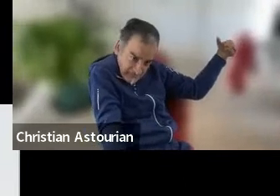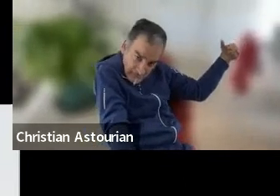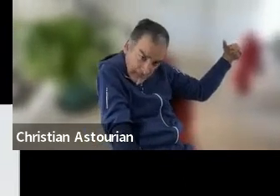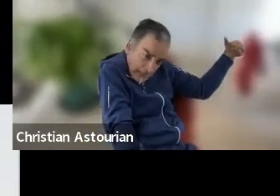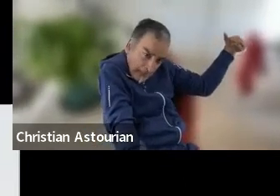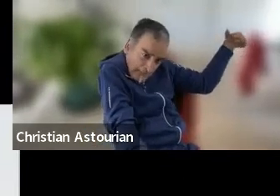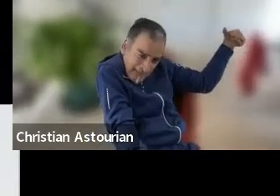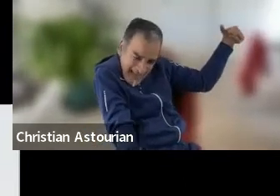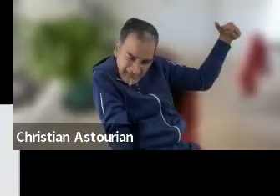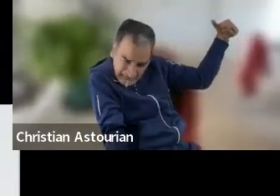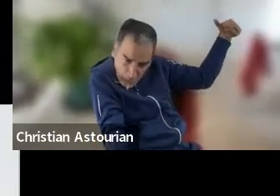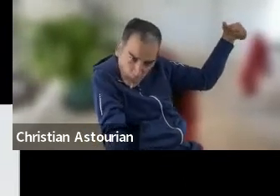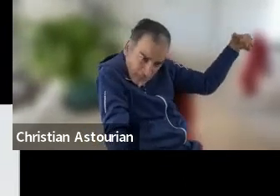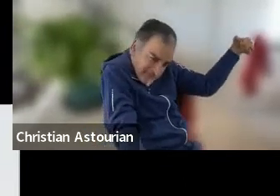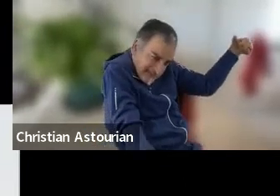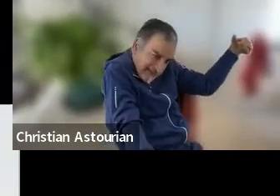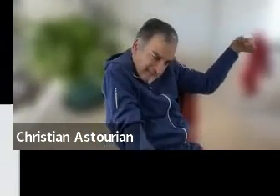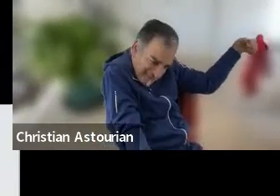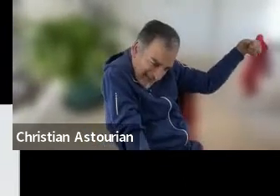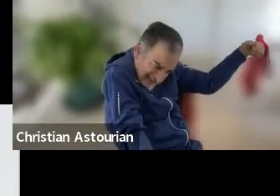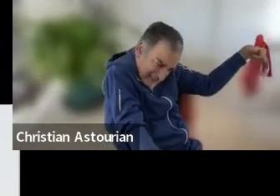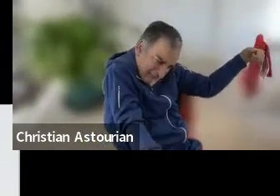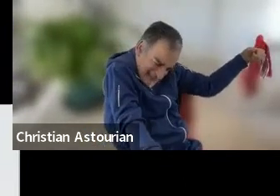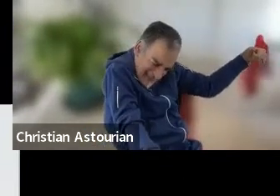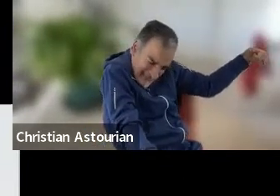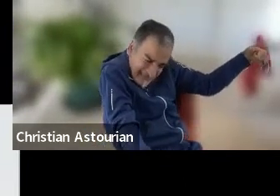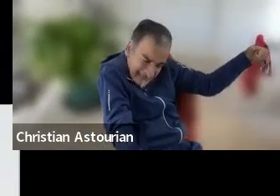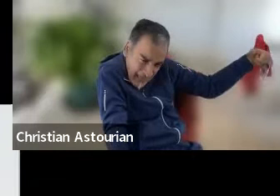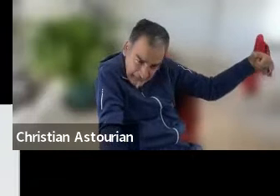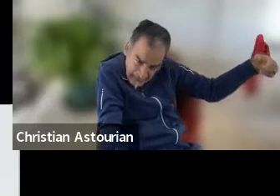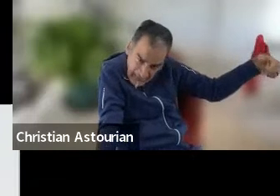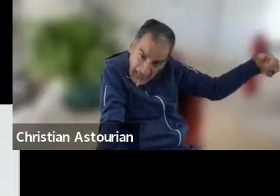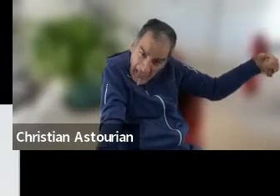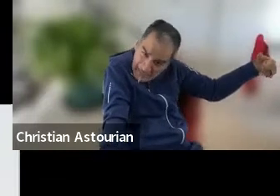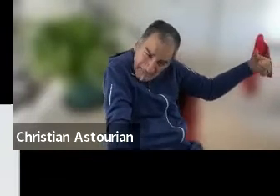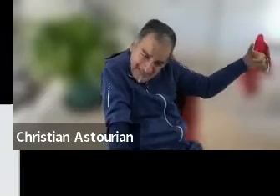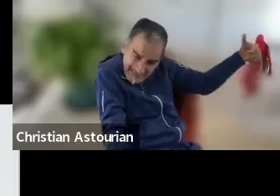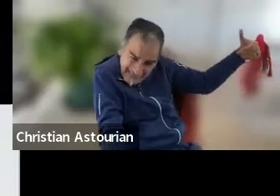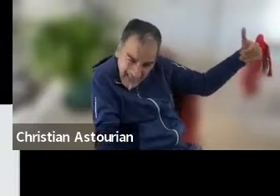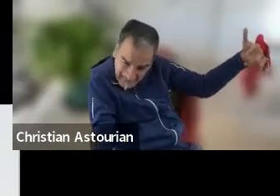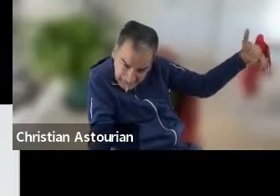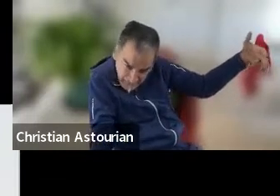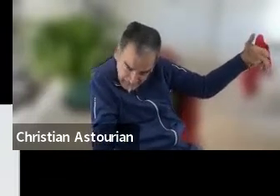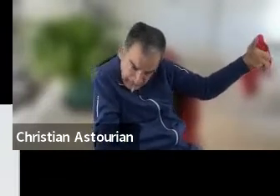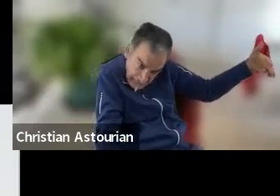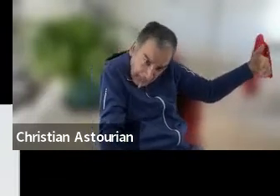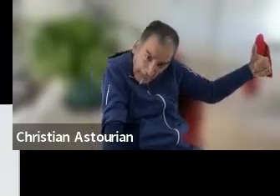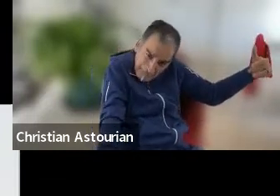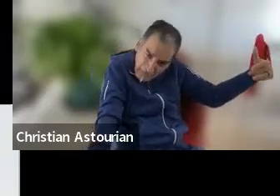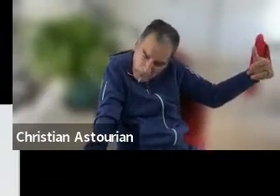disability based on the flexibility that has been